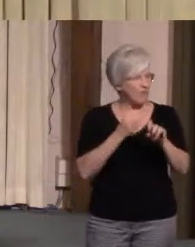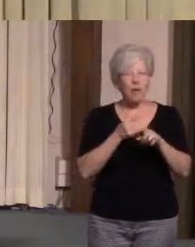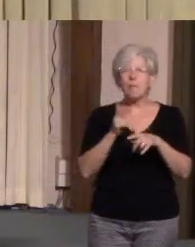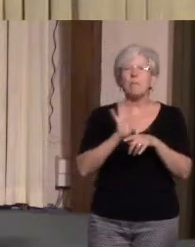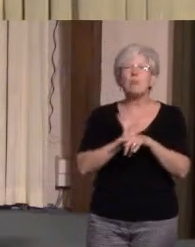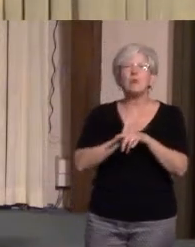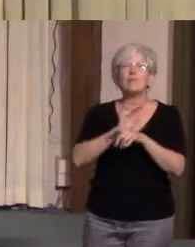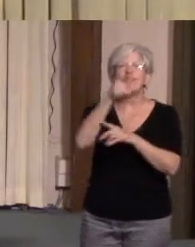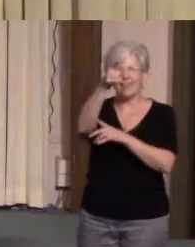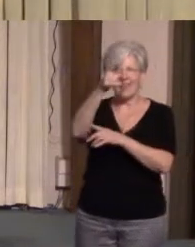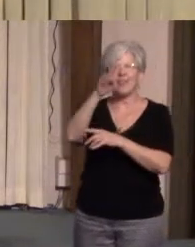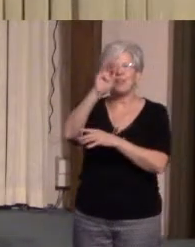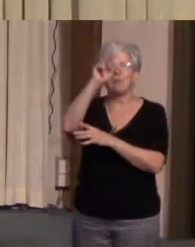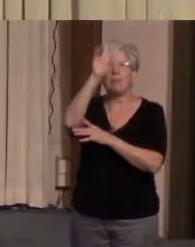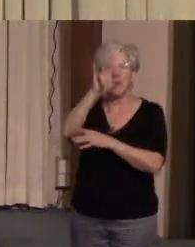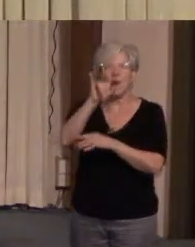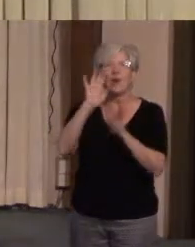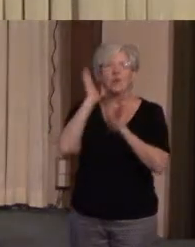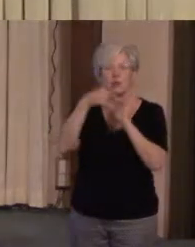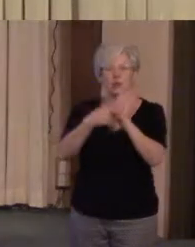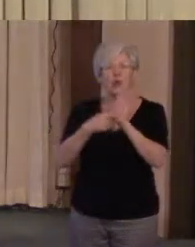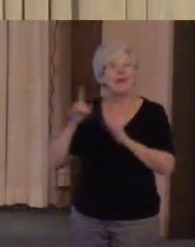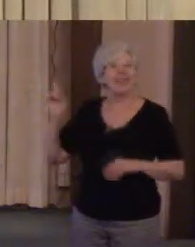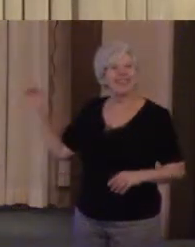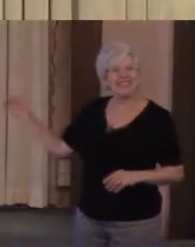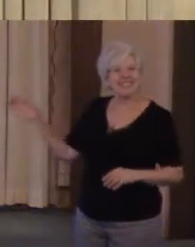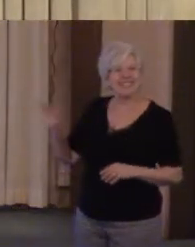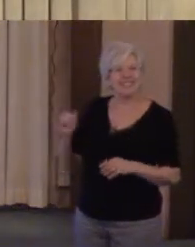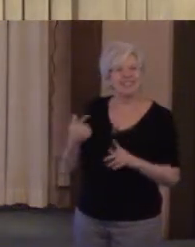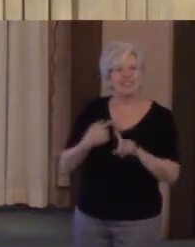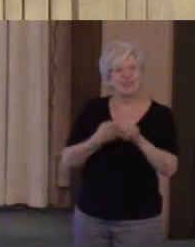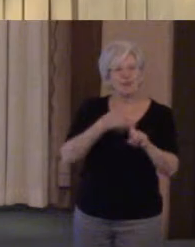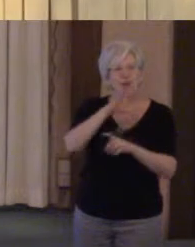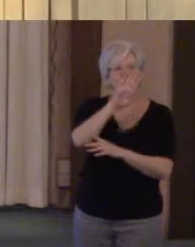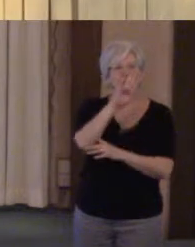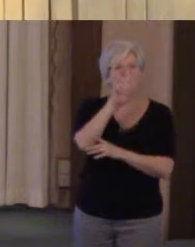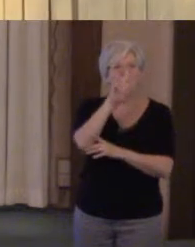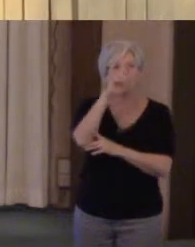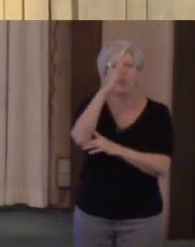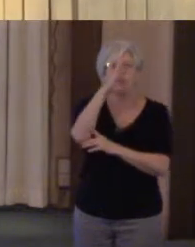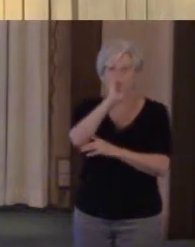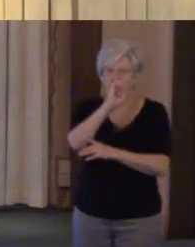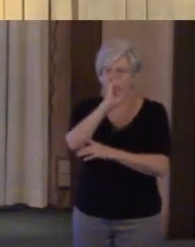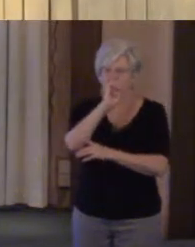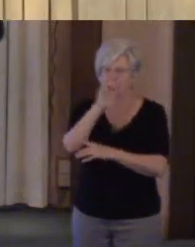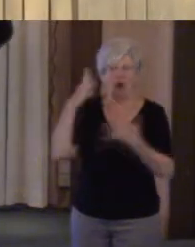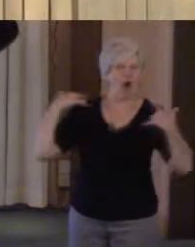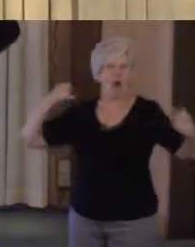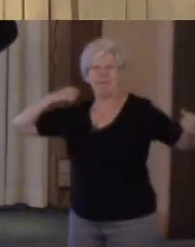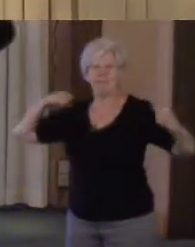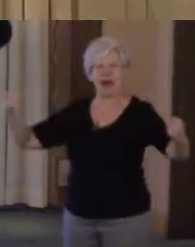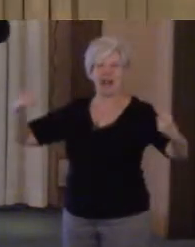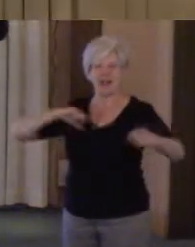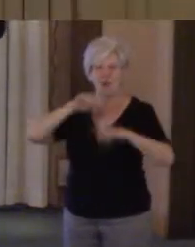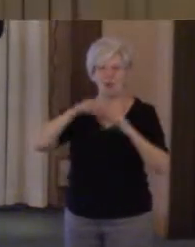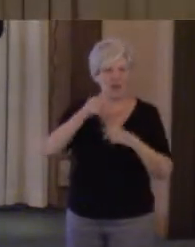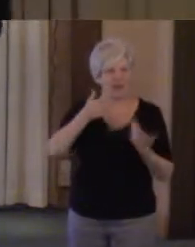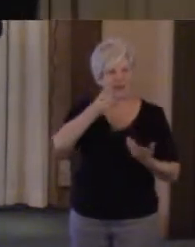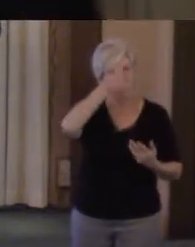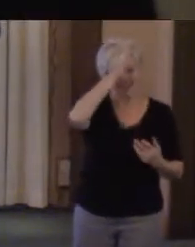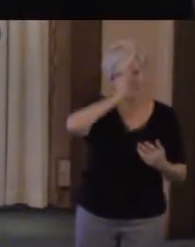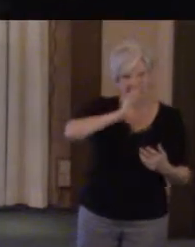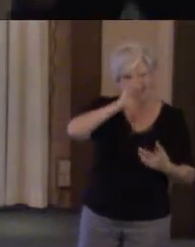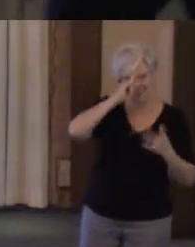popular culture. And I've got an example of that from a movie that Barry's going to roll for us. So this is a little scene from